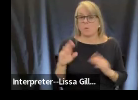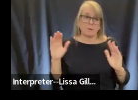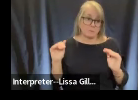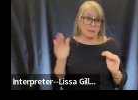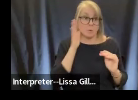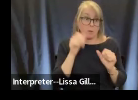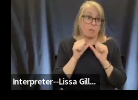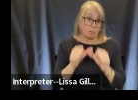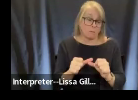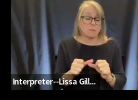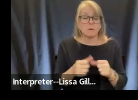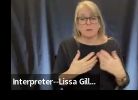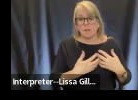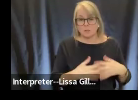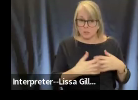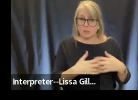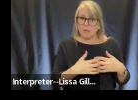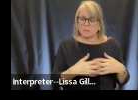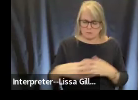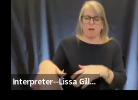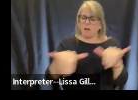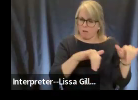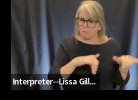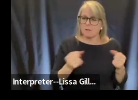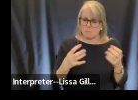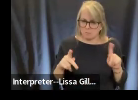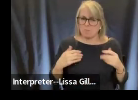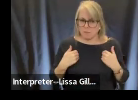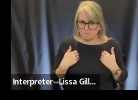mentioned, generators are a very common